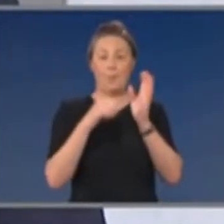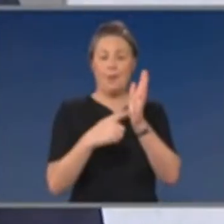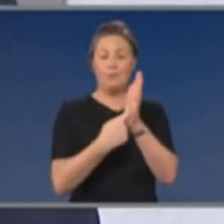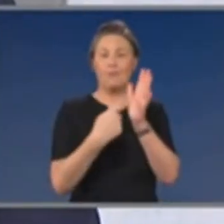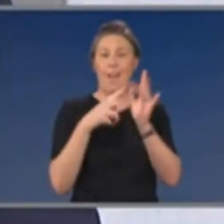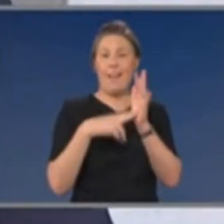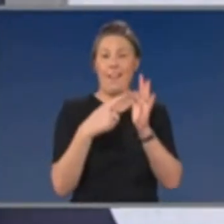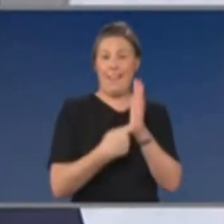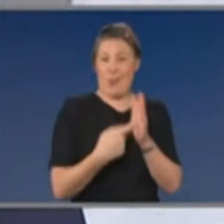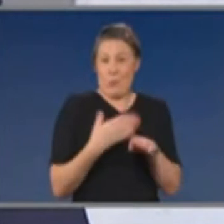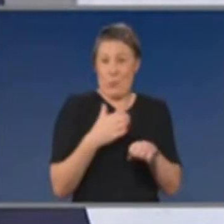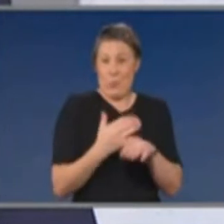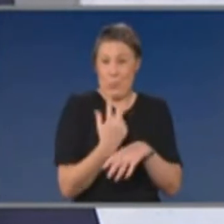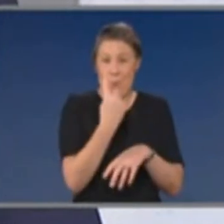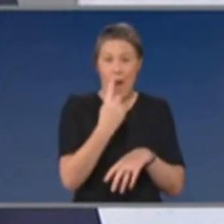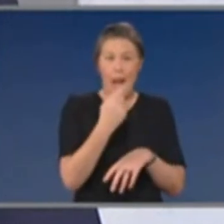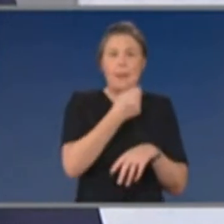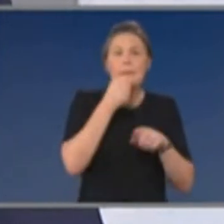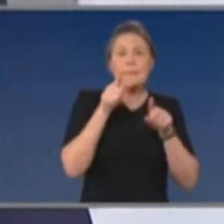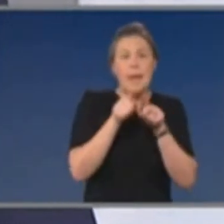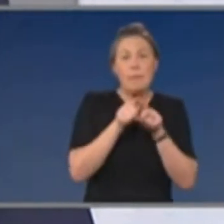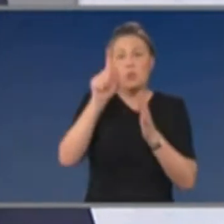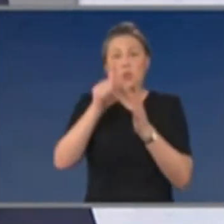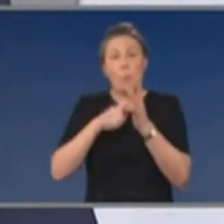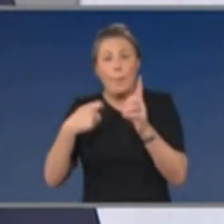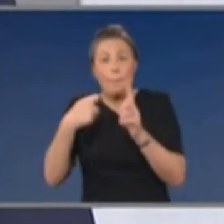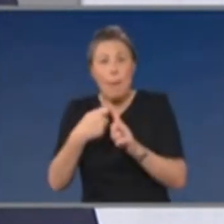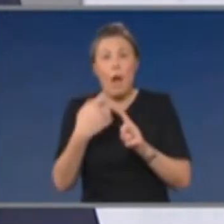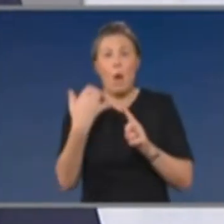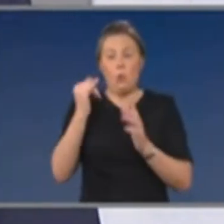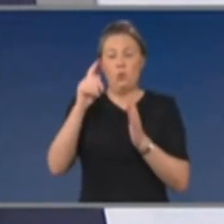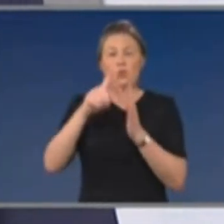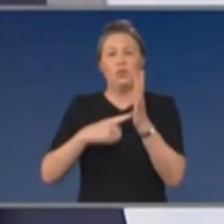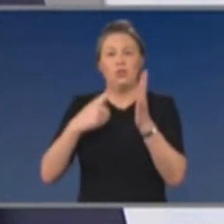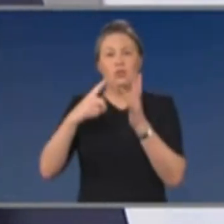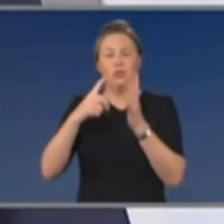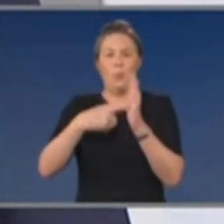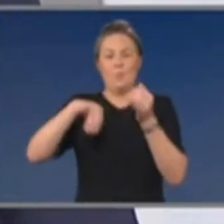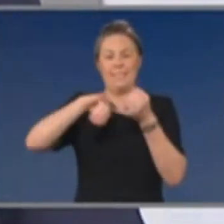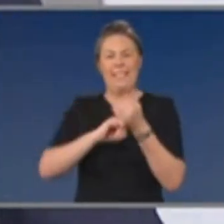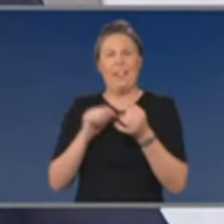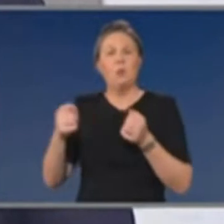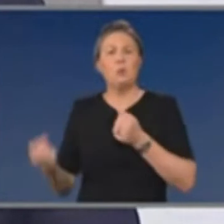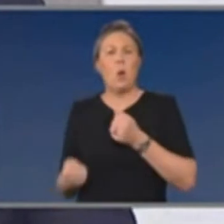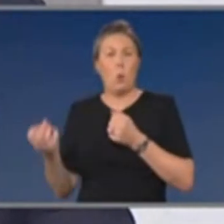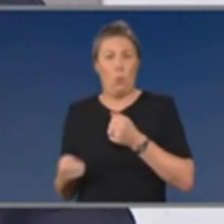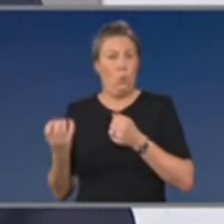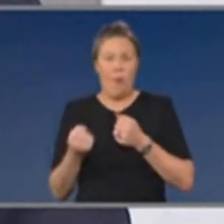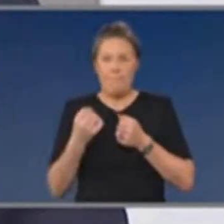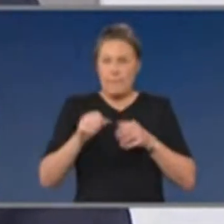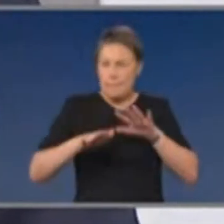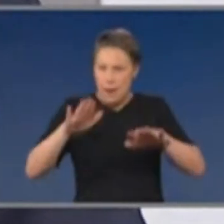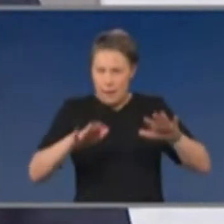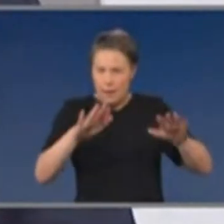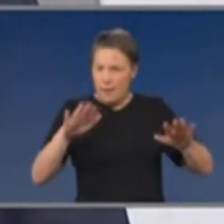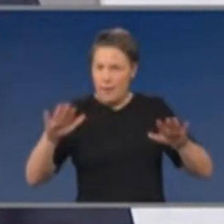to deal with those who are either in a business that is able to keep them connected to that business, to those who have to go onto